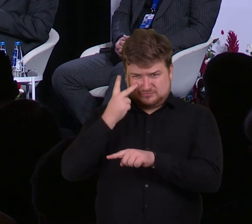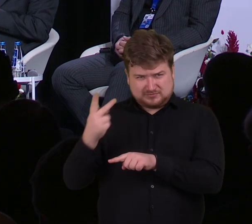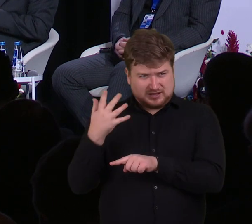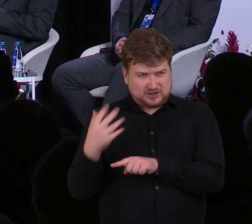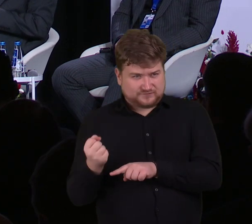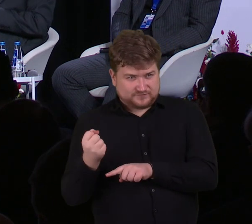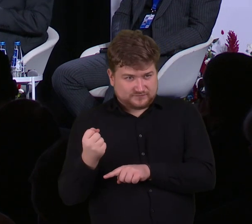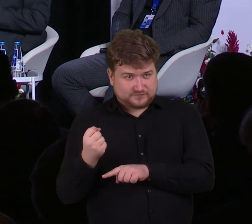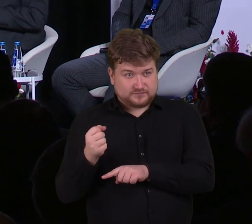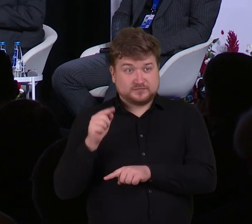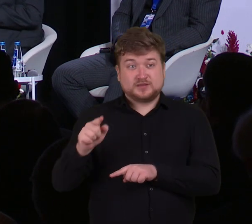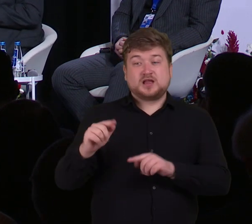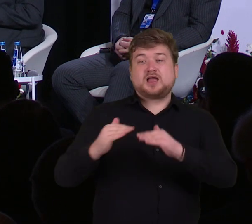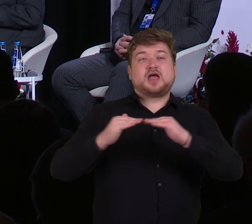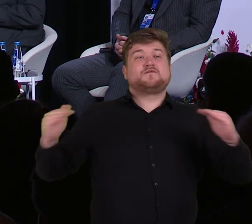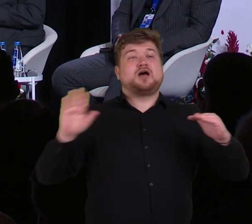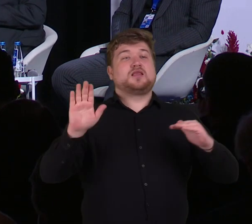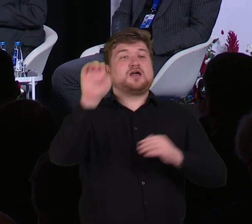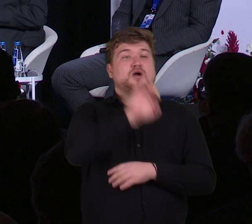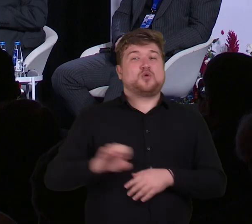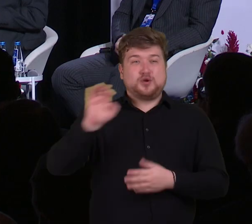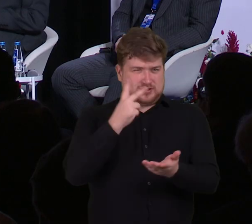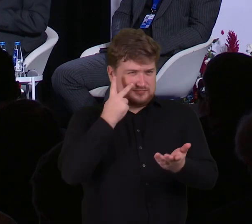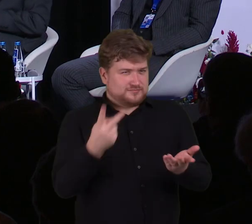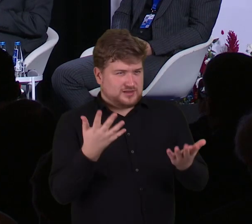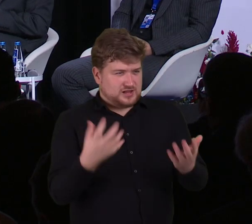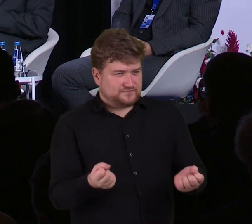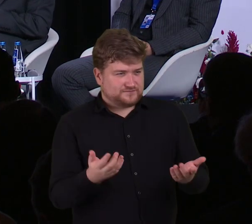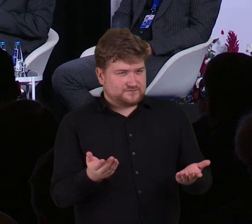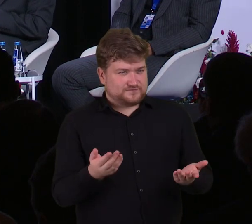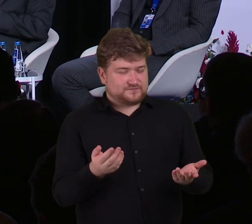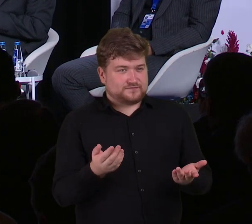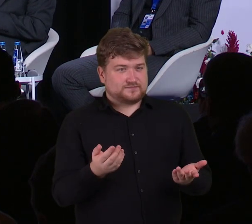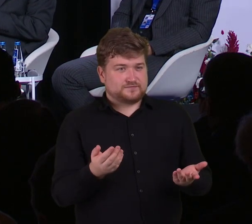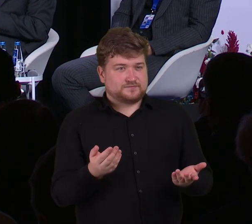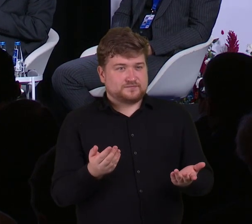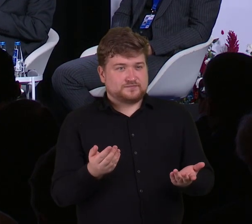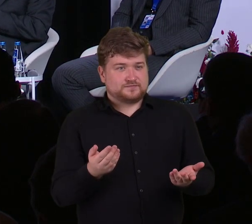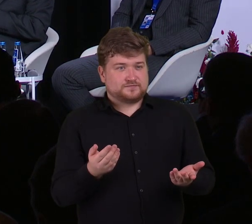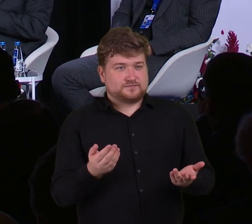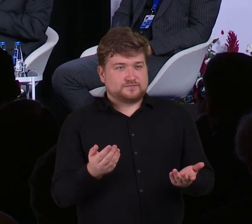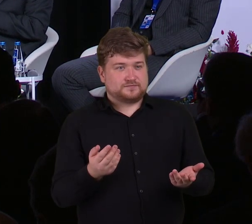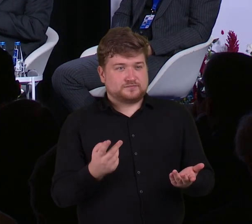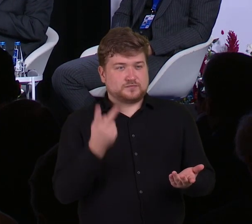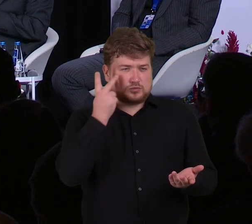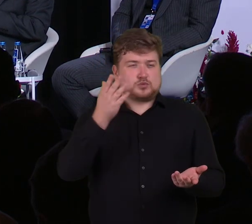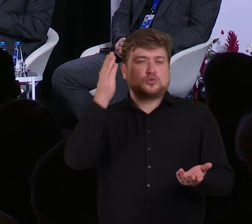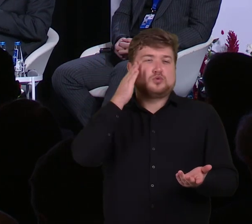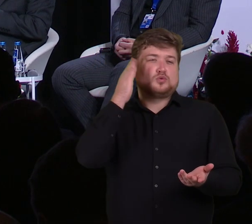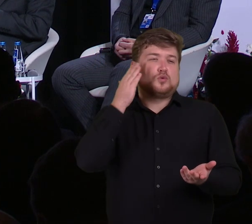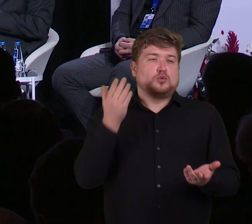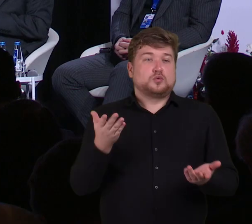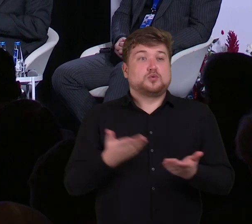is true. But if we look at the challenge, we see how we keep those top performers